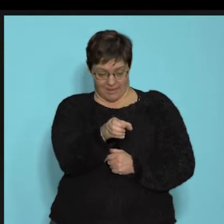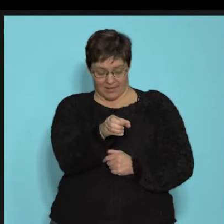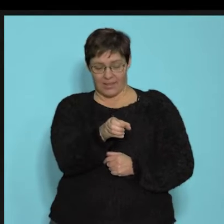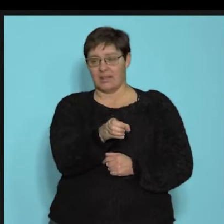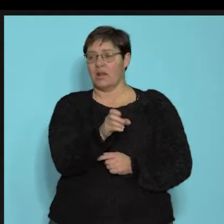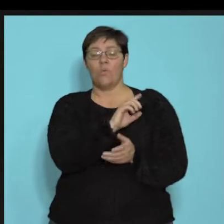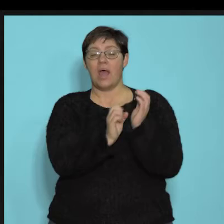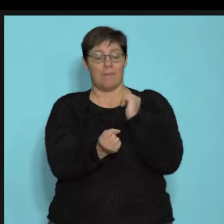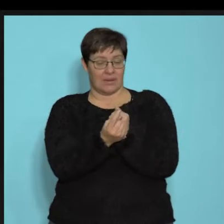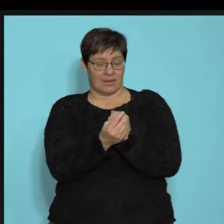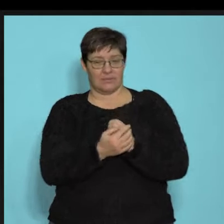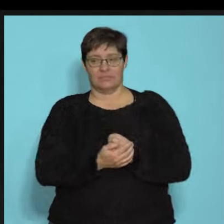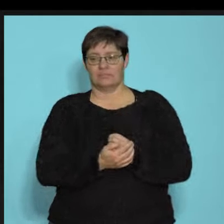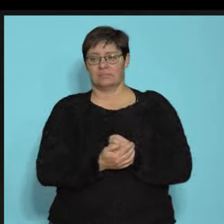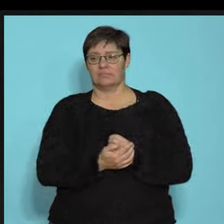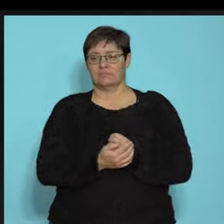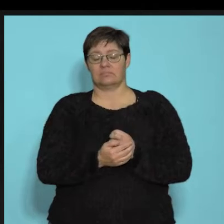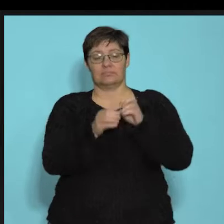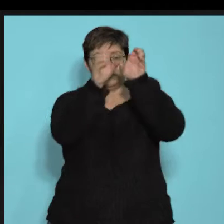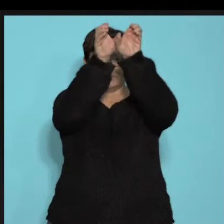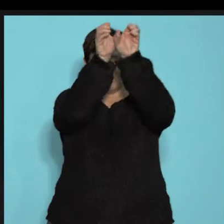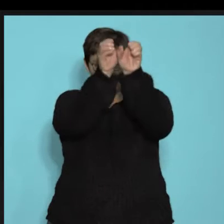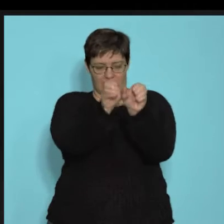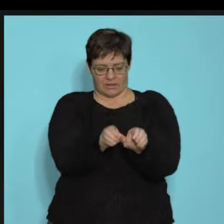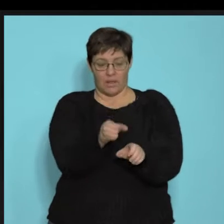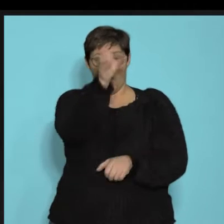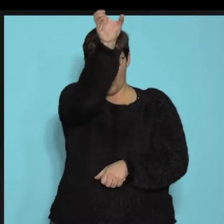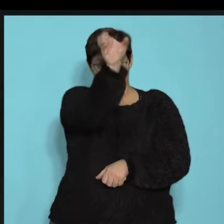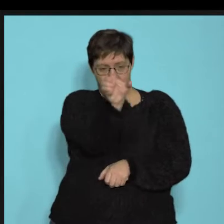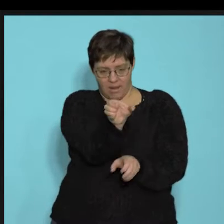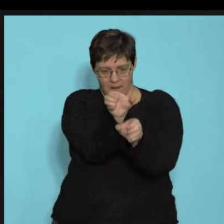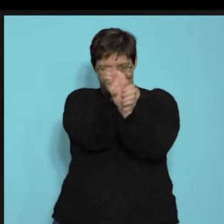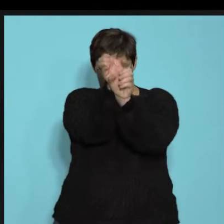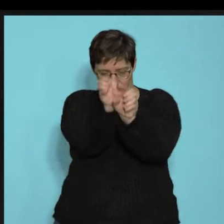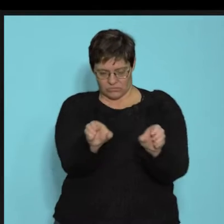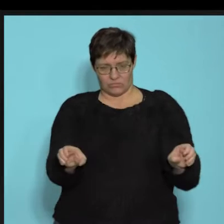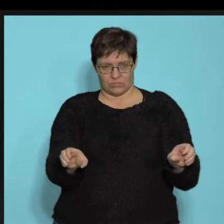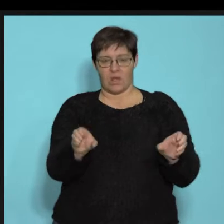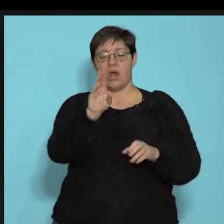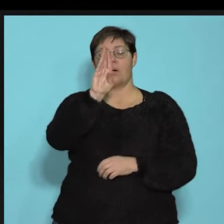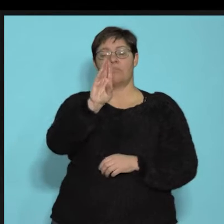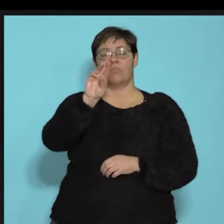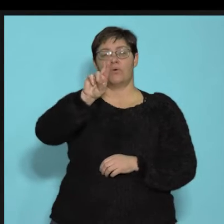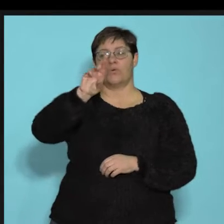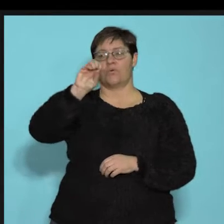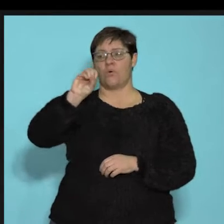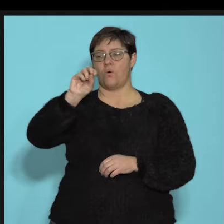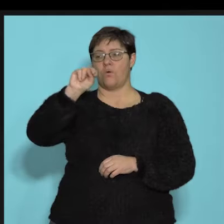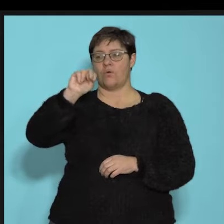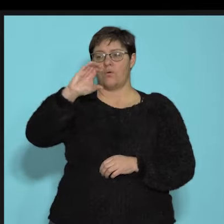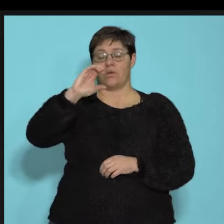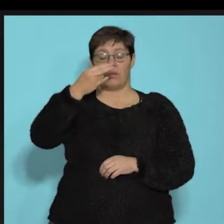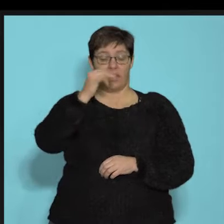will happen is the trachea divides into two bronchi.